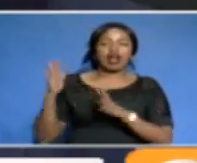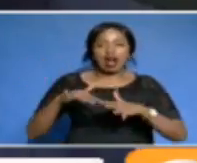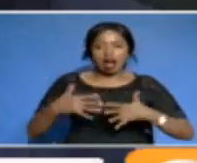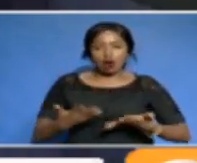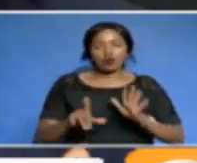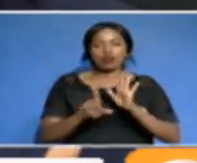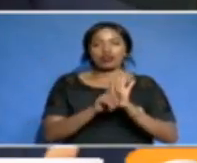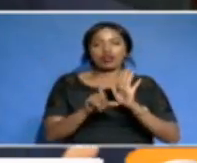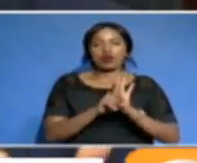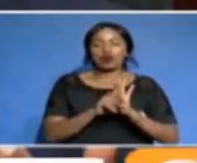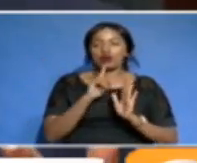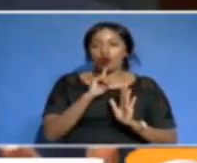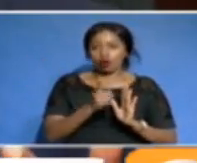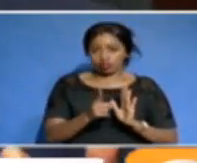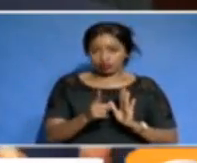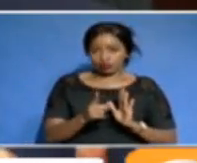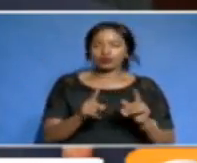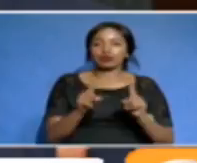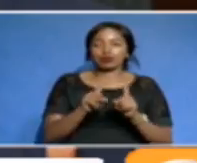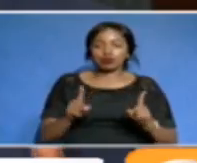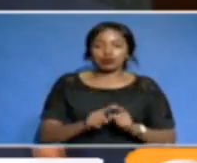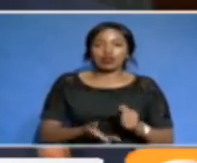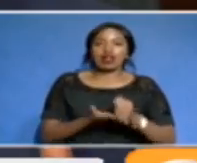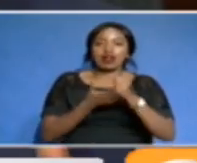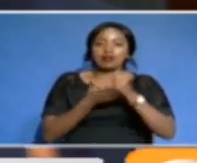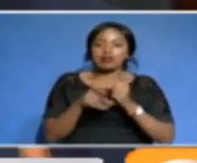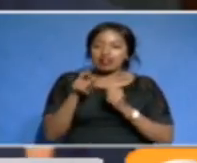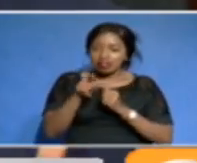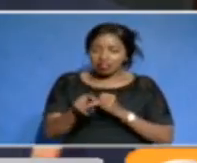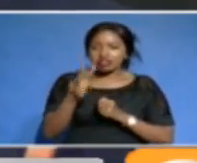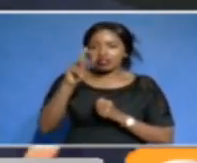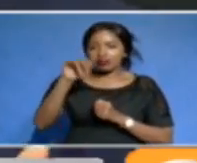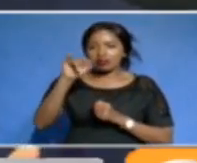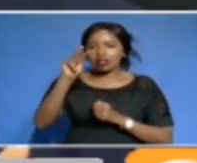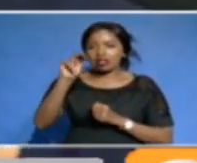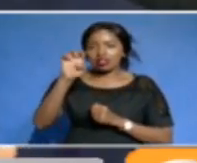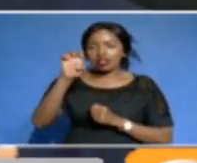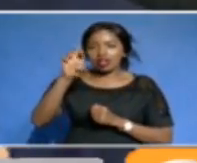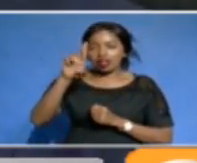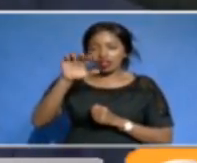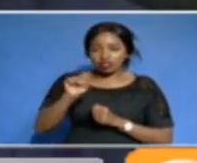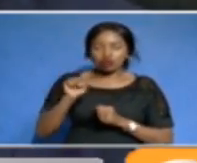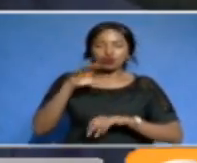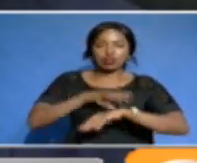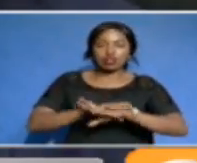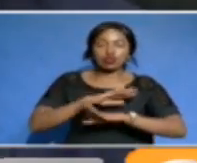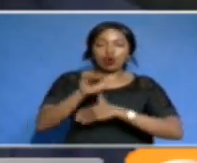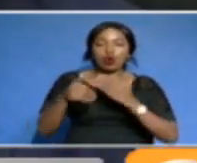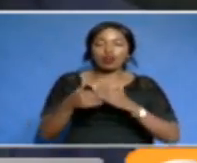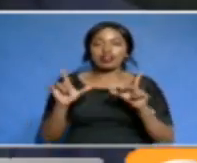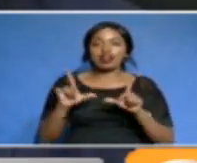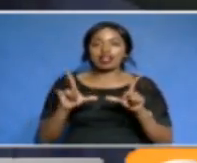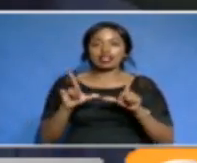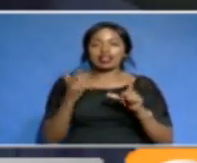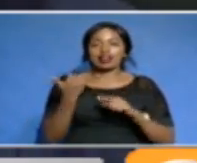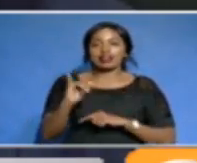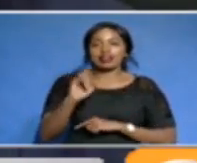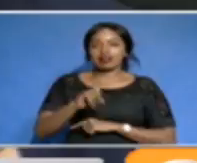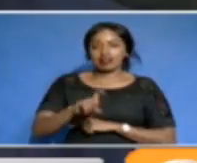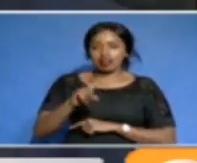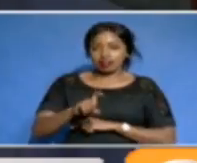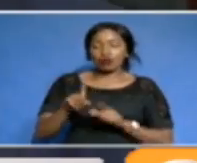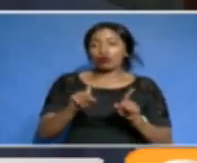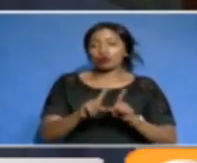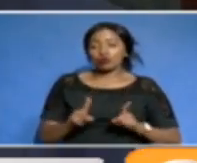helping to have them get all the necessary mining permits, licenses or permits. We are helping